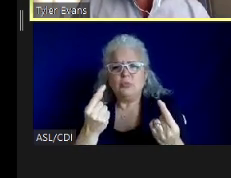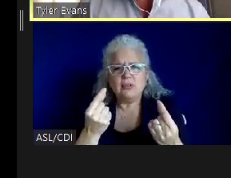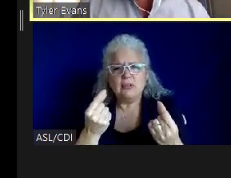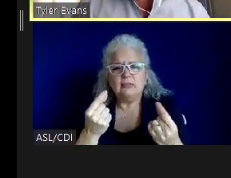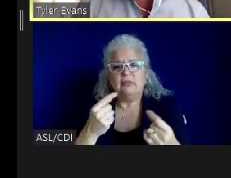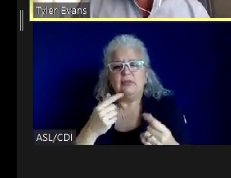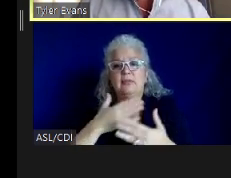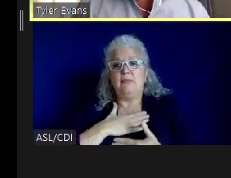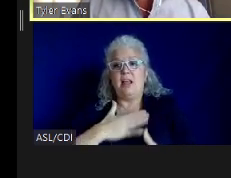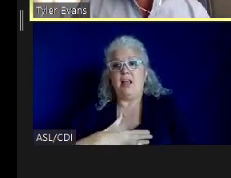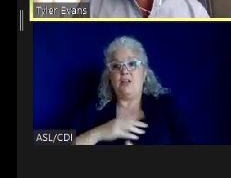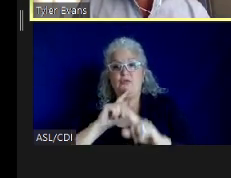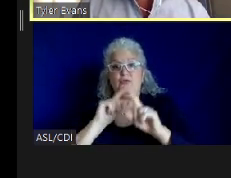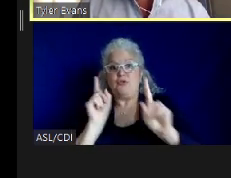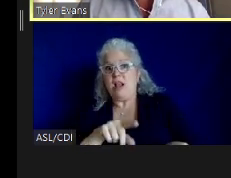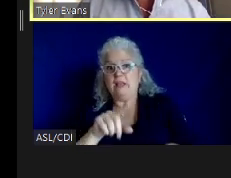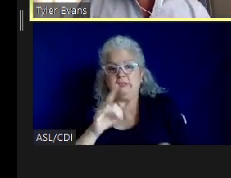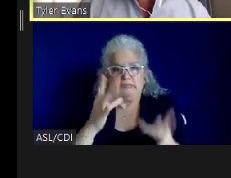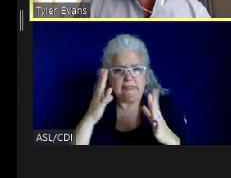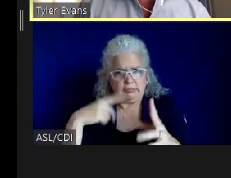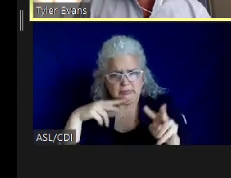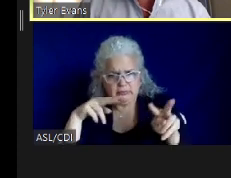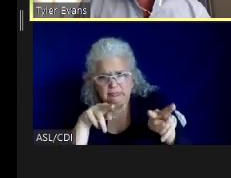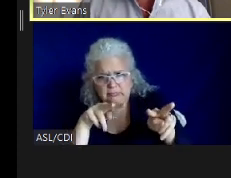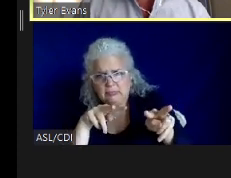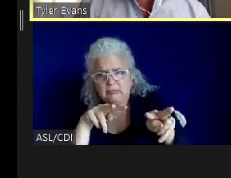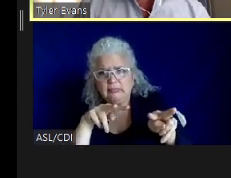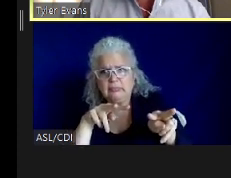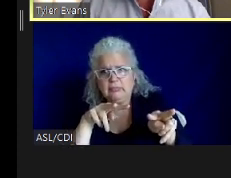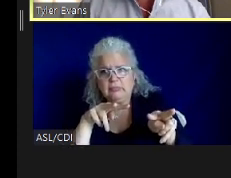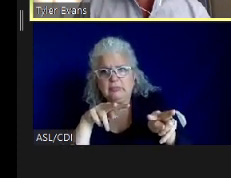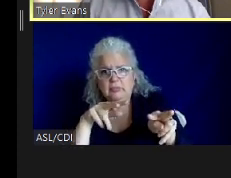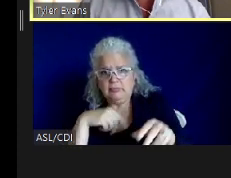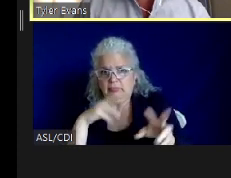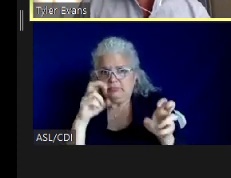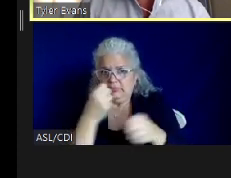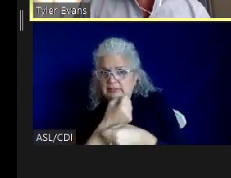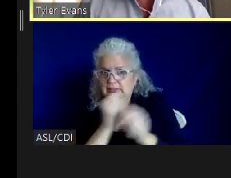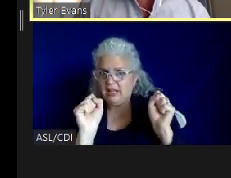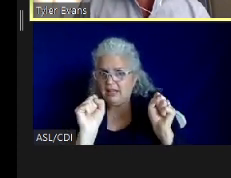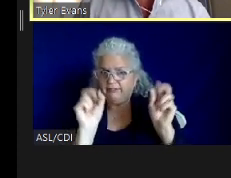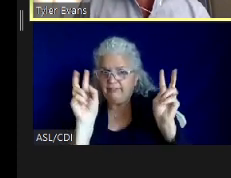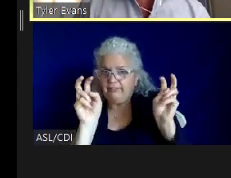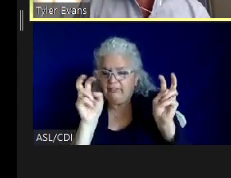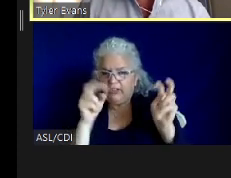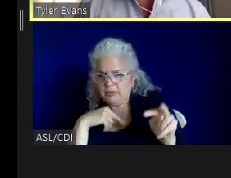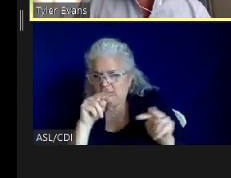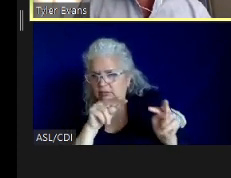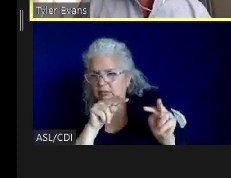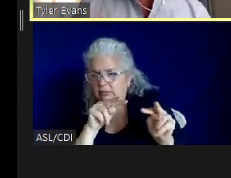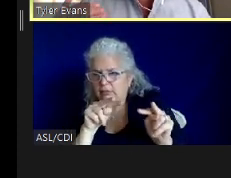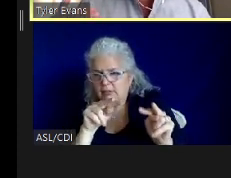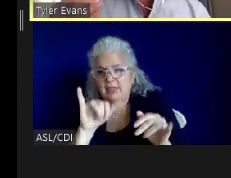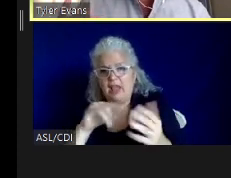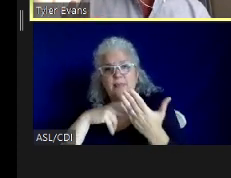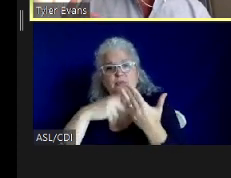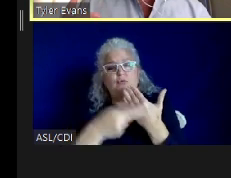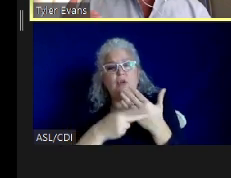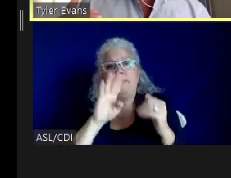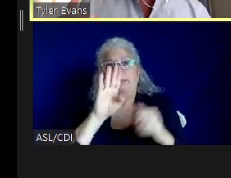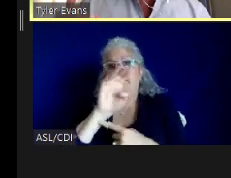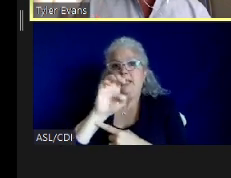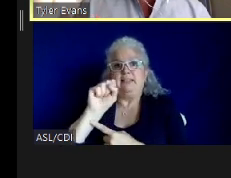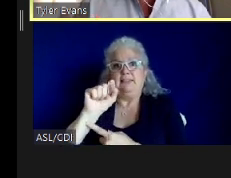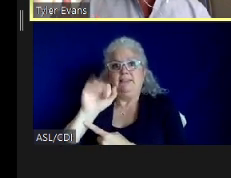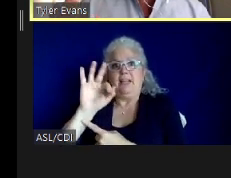that. There's something called VSafe, and of course there will be a few, but there really aren't receiving too many reports of that. And it's just important that folks know